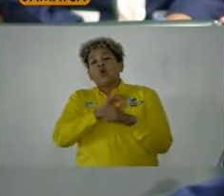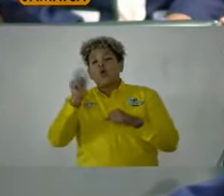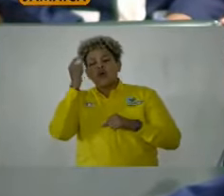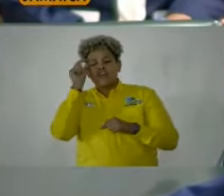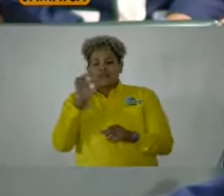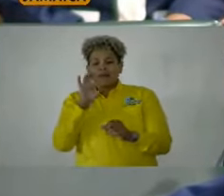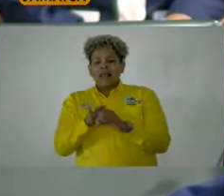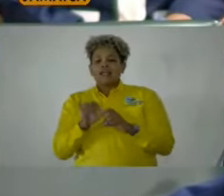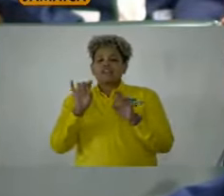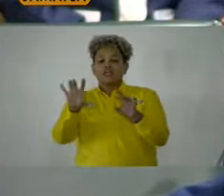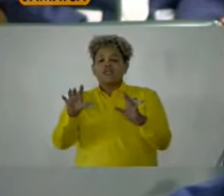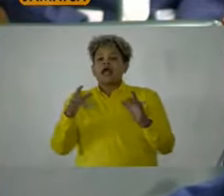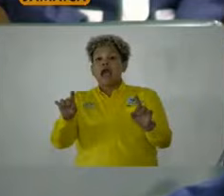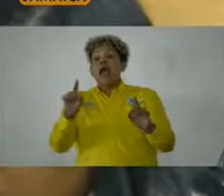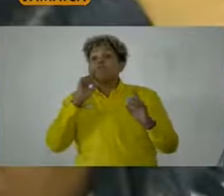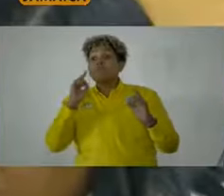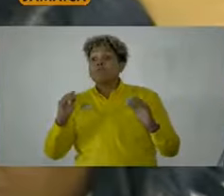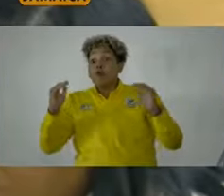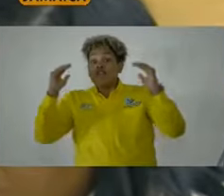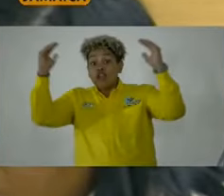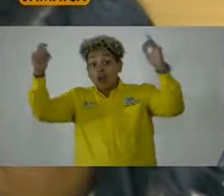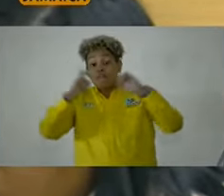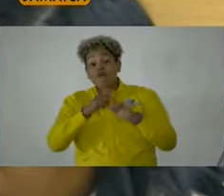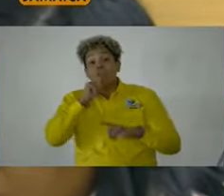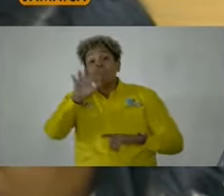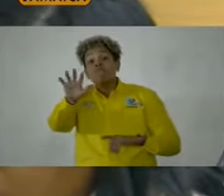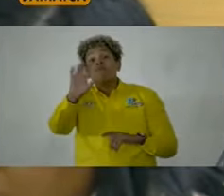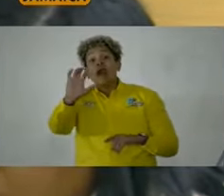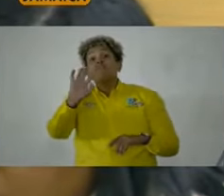government elections, moving up from